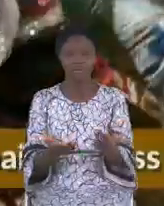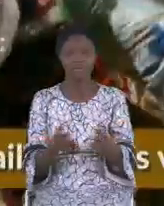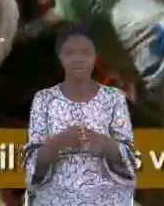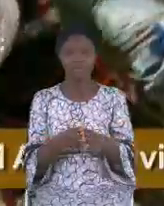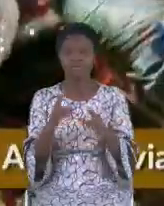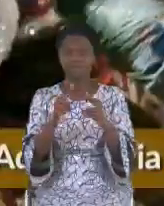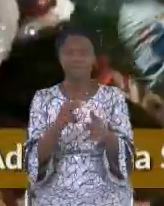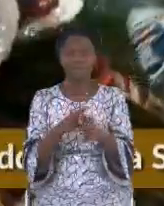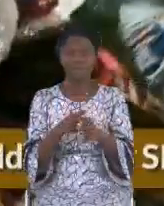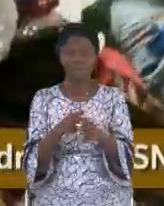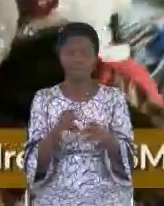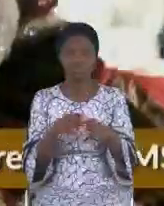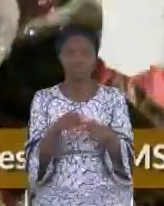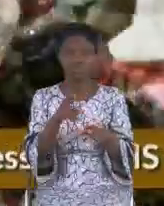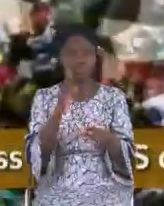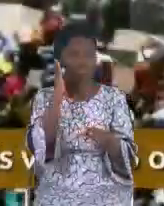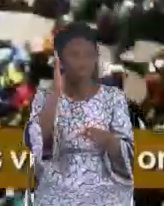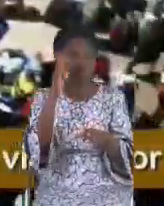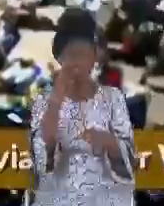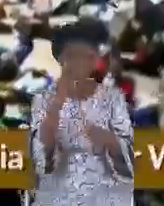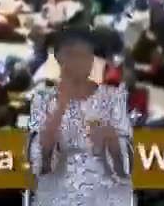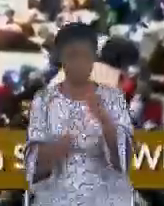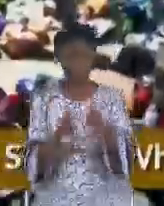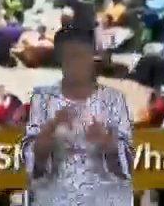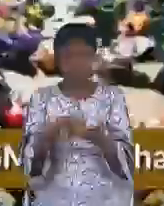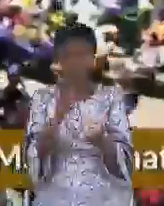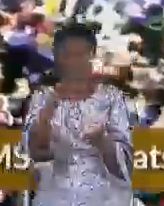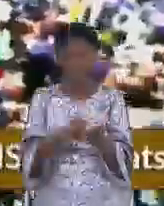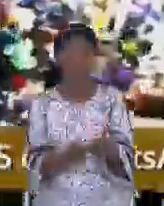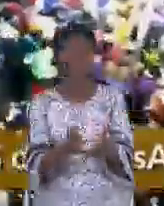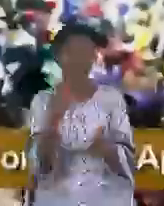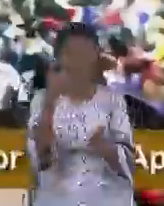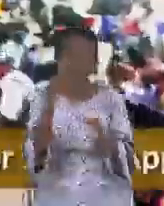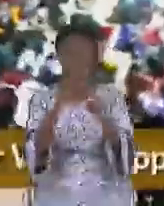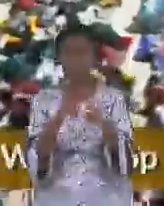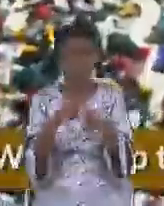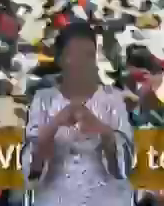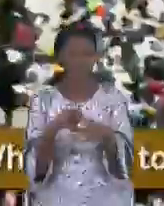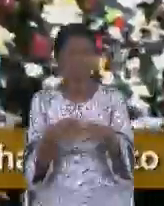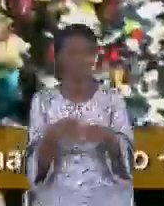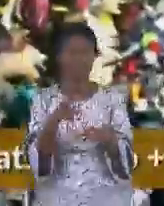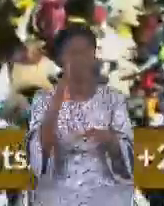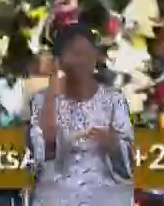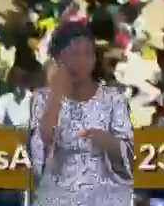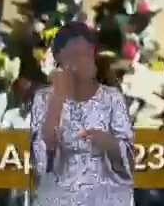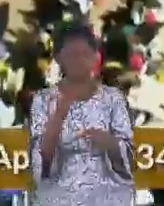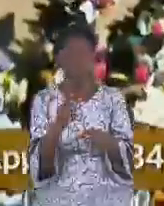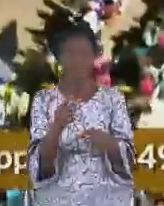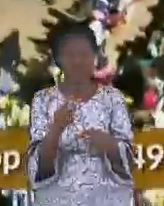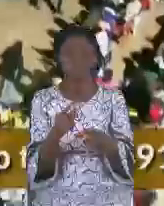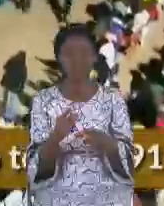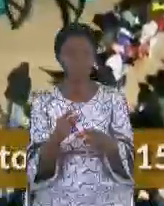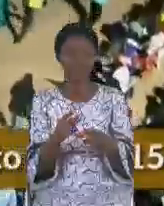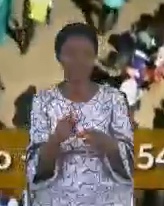soon you will see people jumping up. Very soon you will see mountains rolling